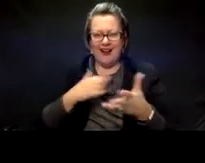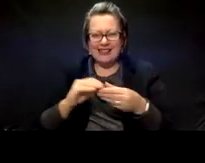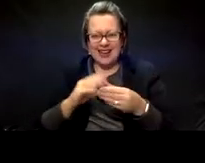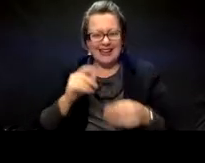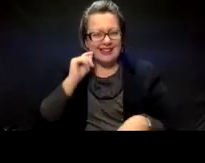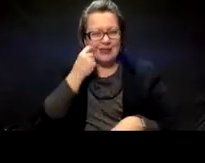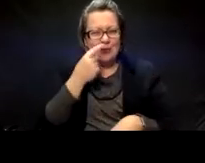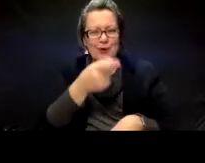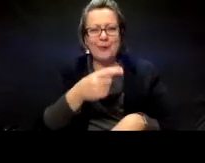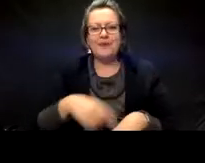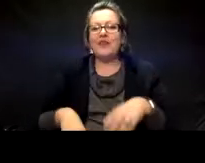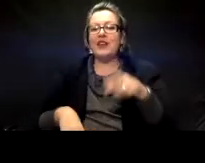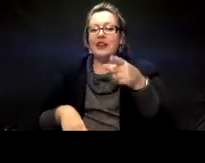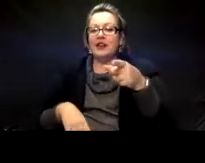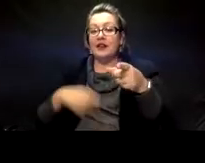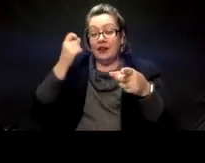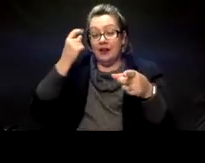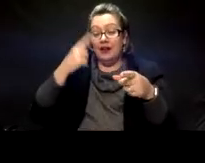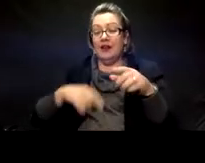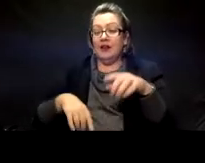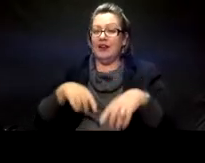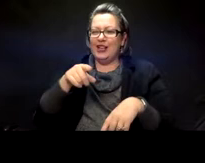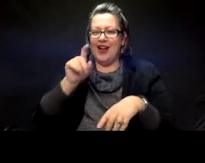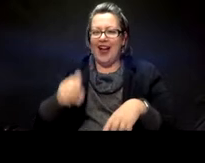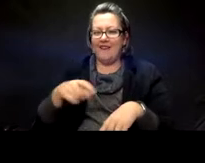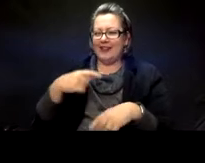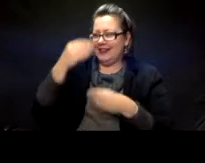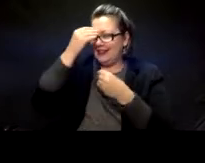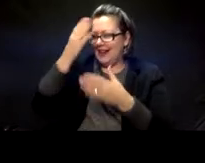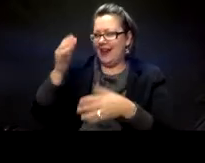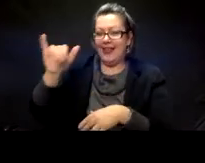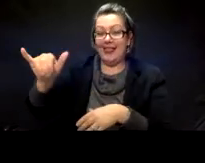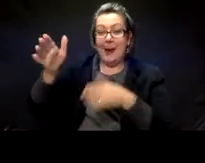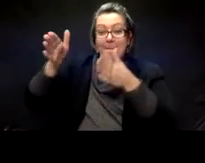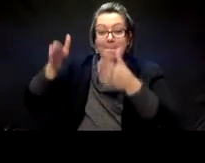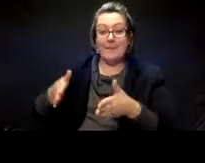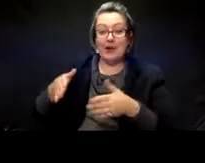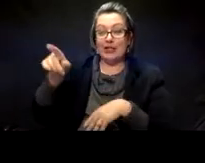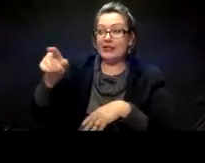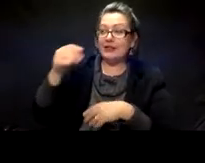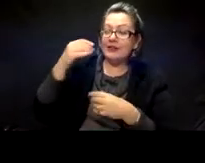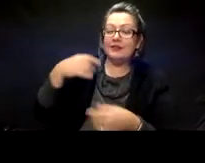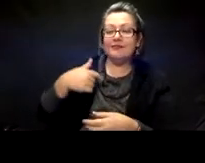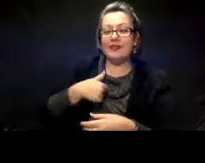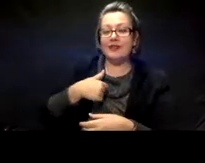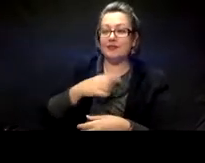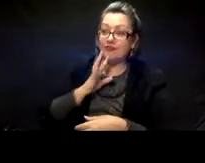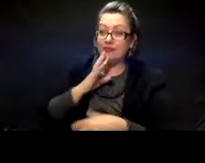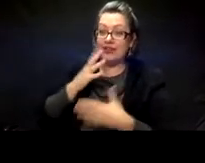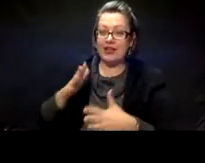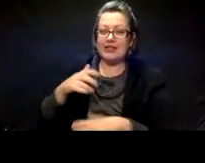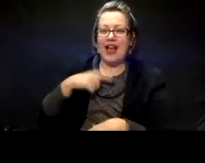and sends that message to another person who has the TTY. Well, you have to tell that